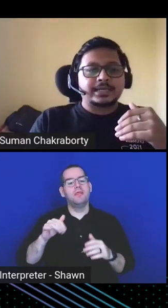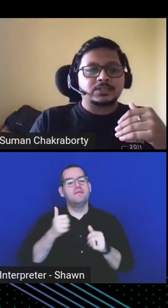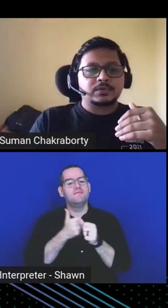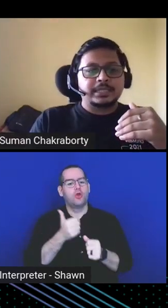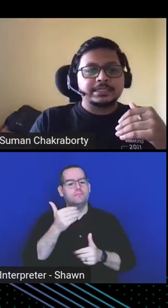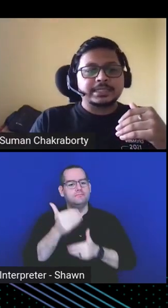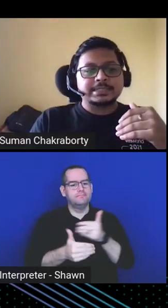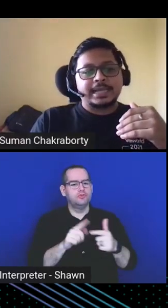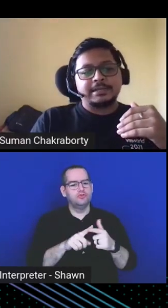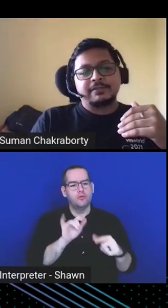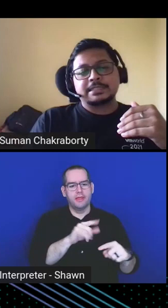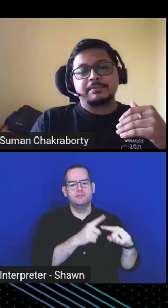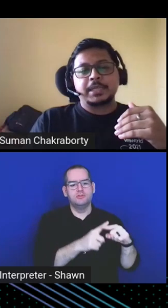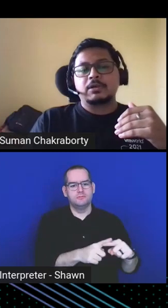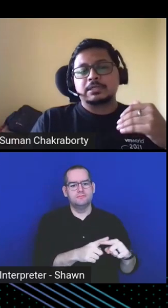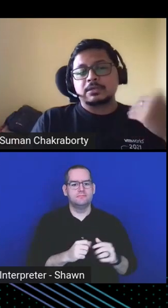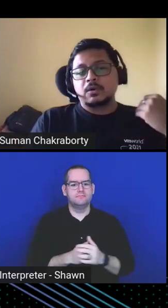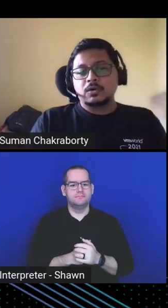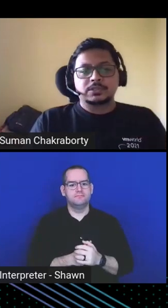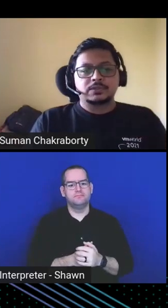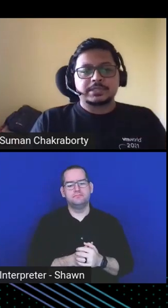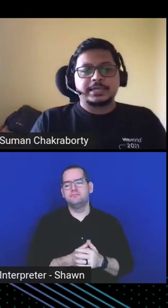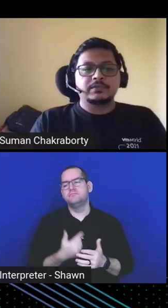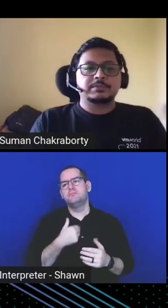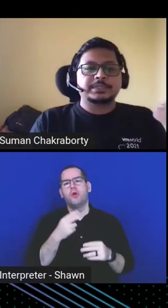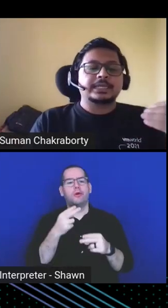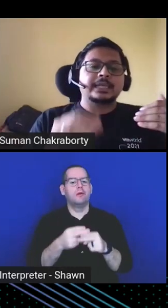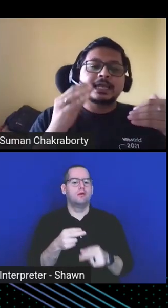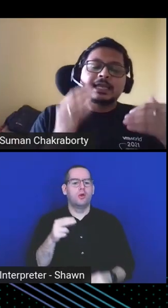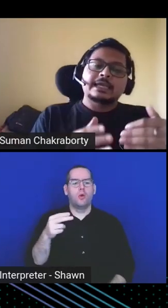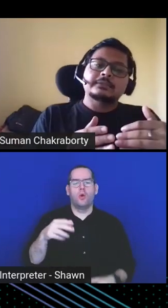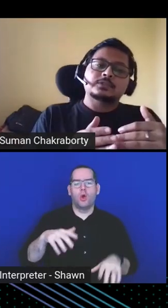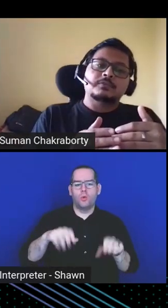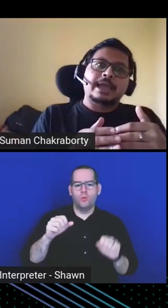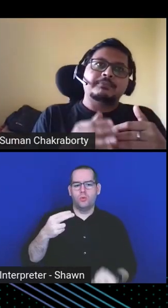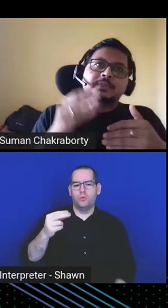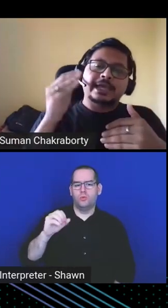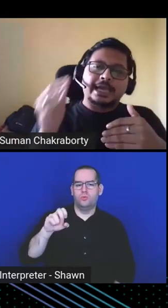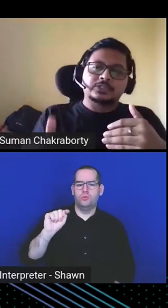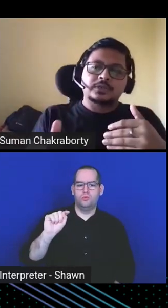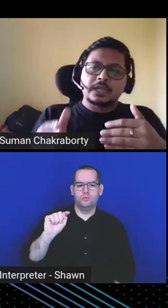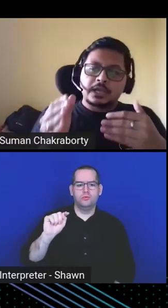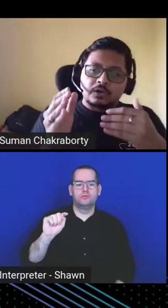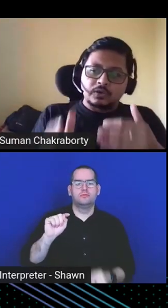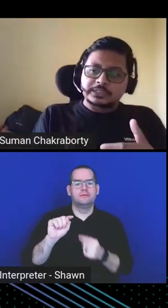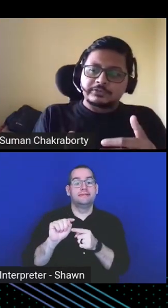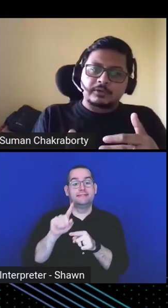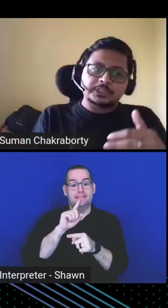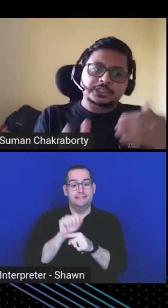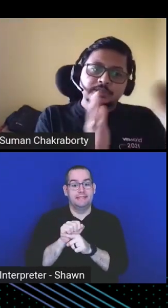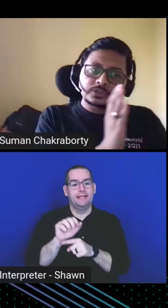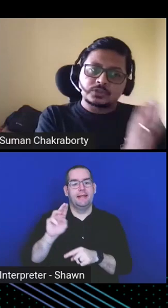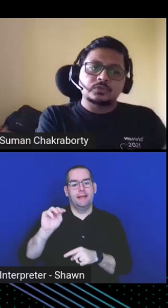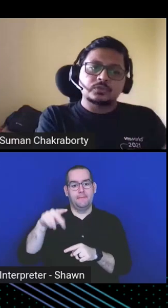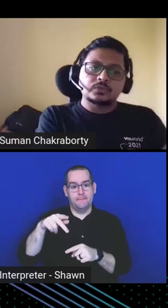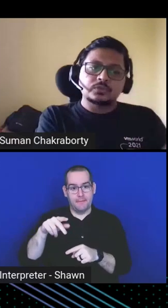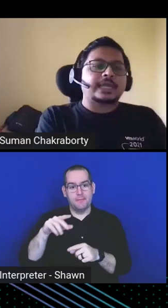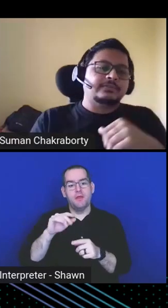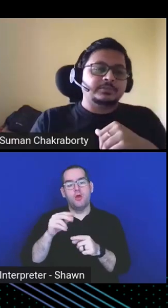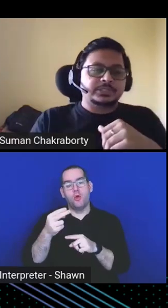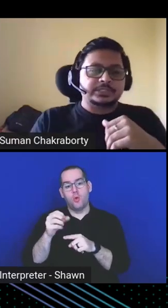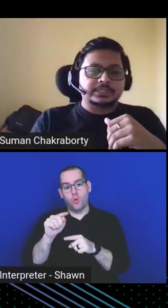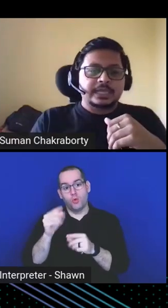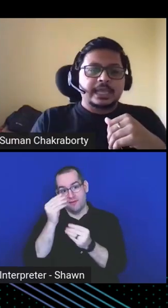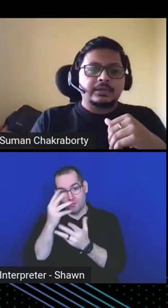the target. So in this case, I define something called as a host source ID, which basically helps to map the actual host informations to the